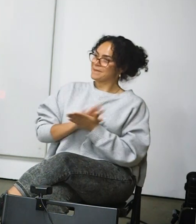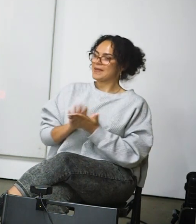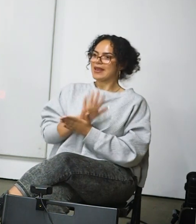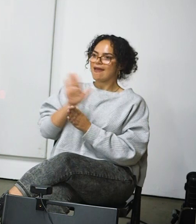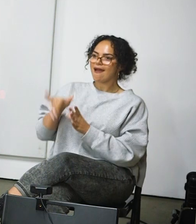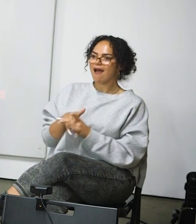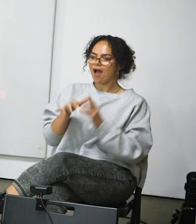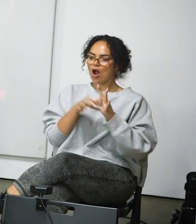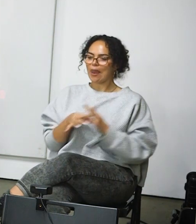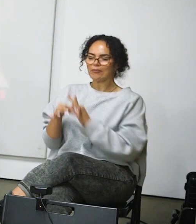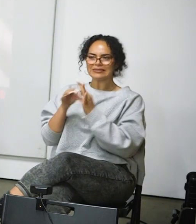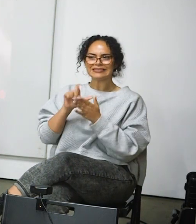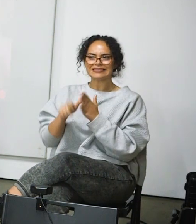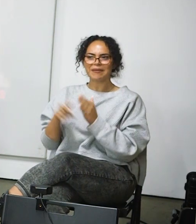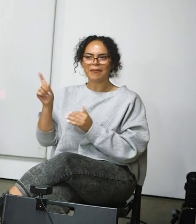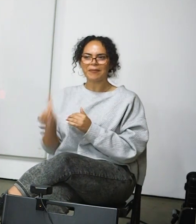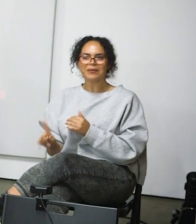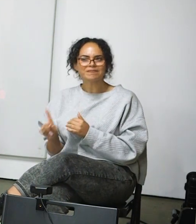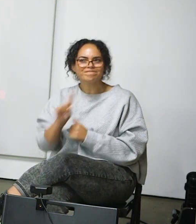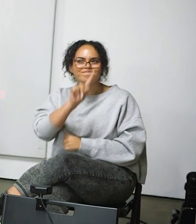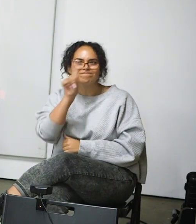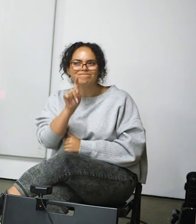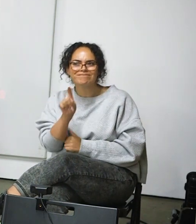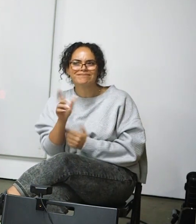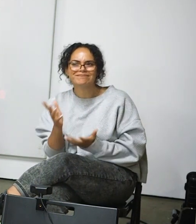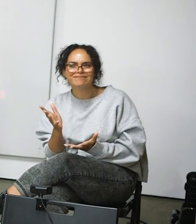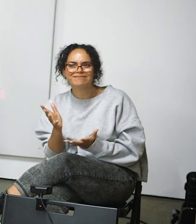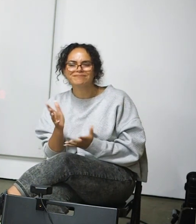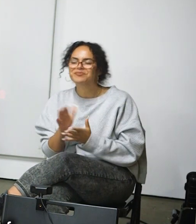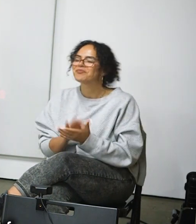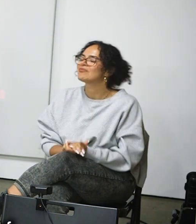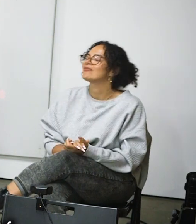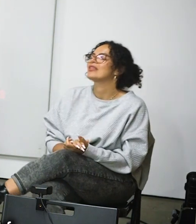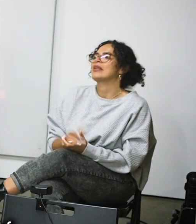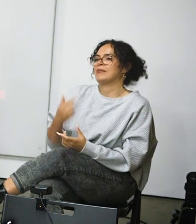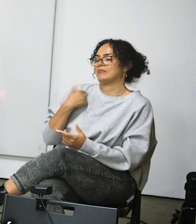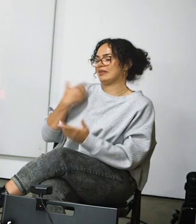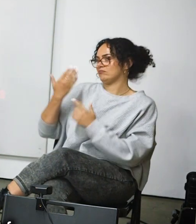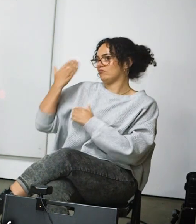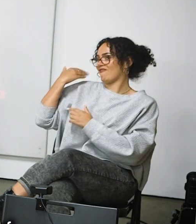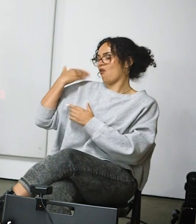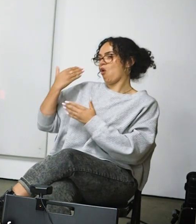mean, I used to be quite involved in autistic politics in Scotland, and